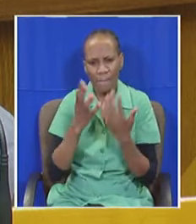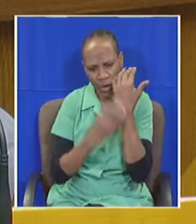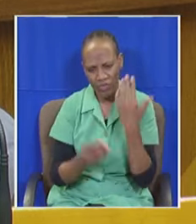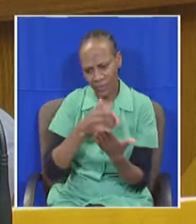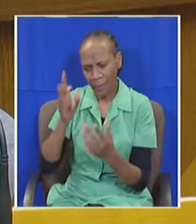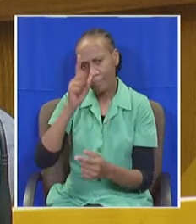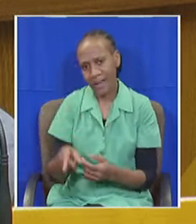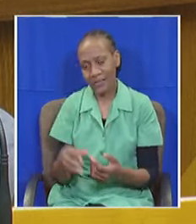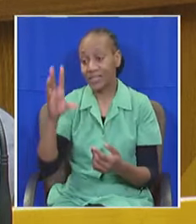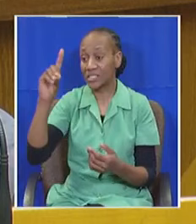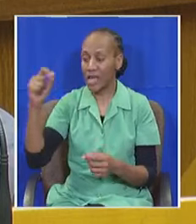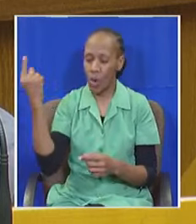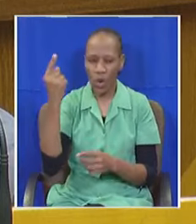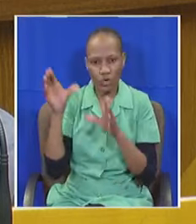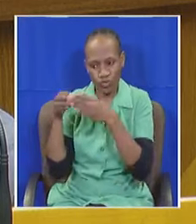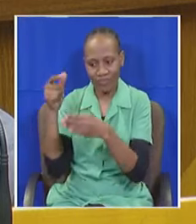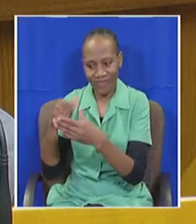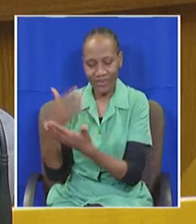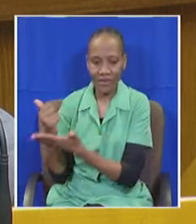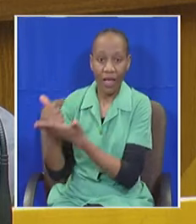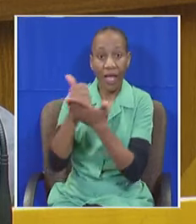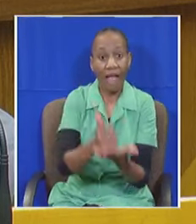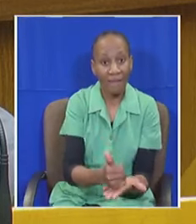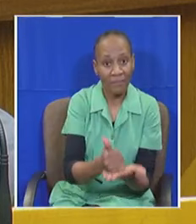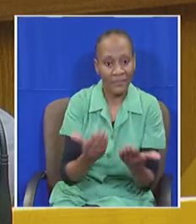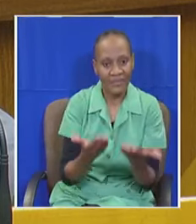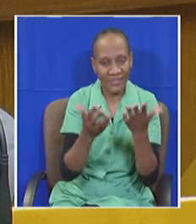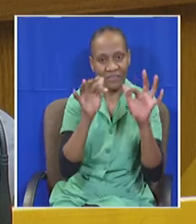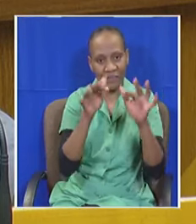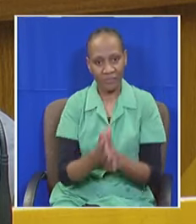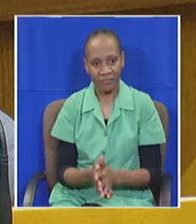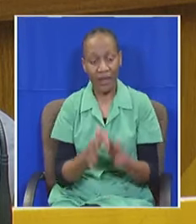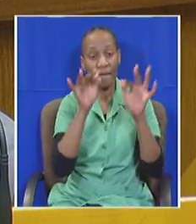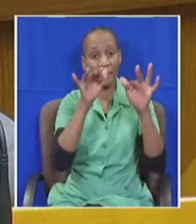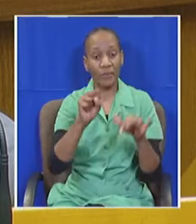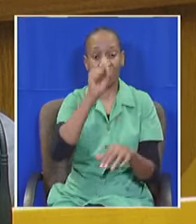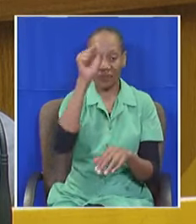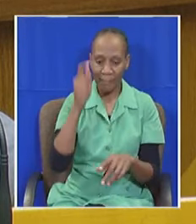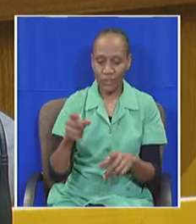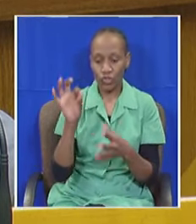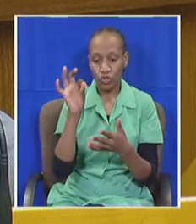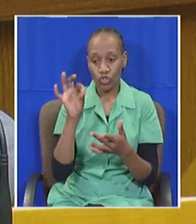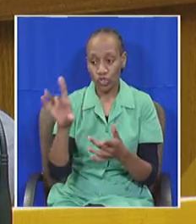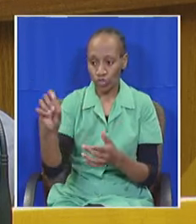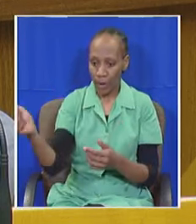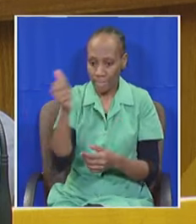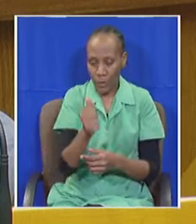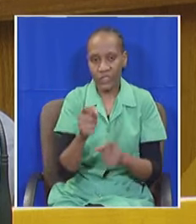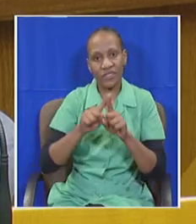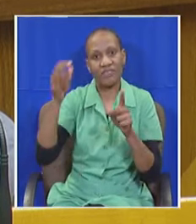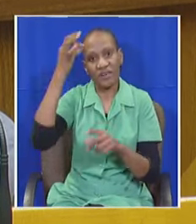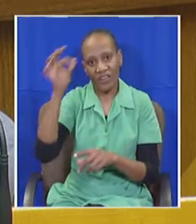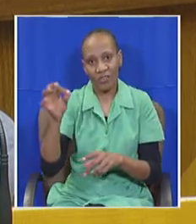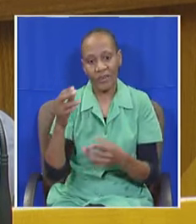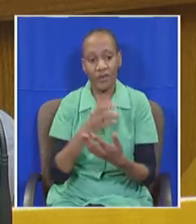The DA is the only party that can make these choices. South Africans must choose a different government if we are to truly